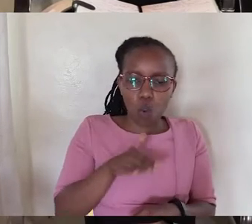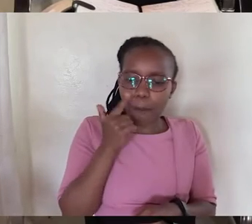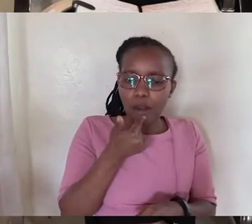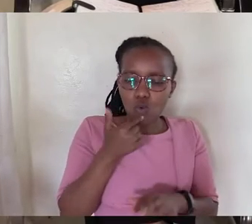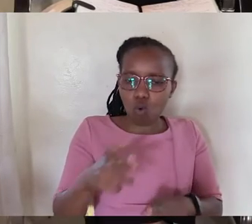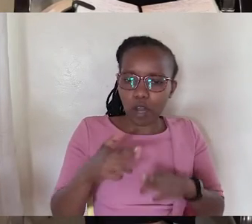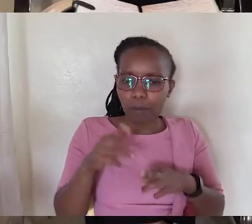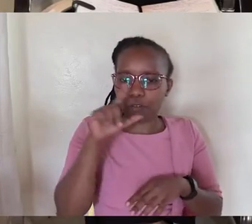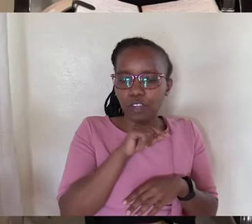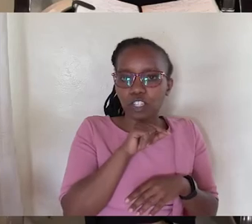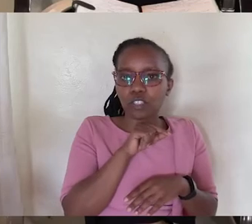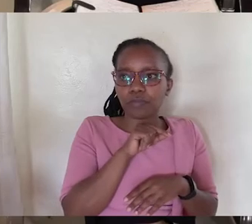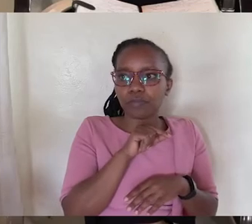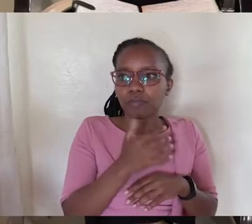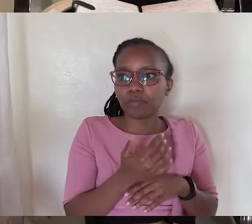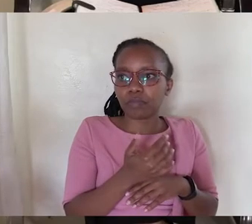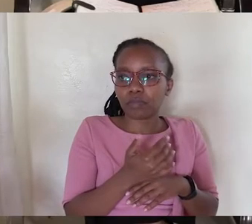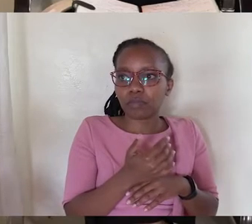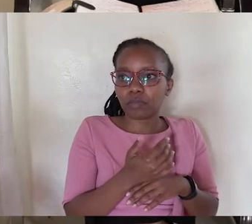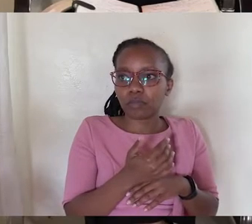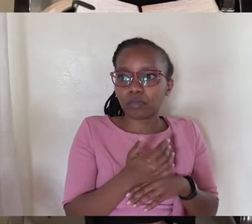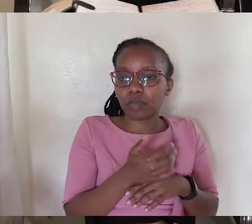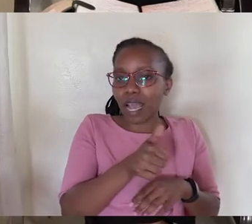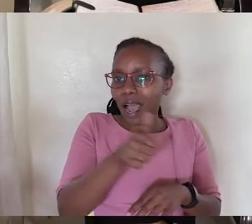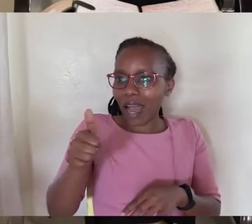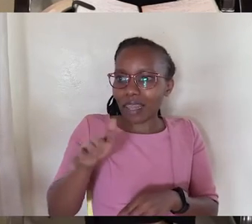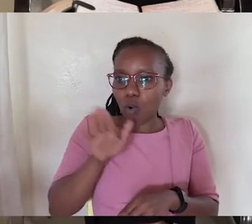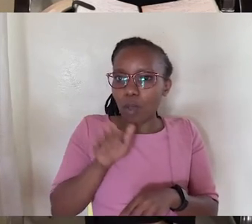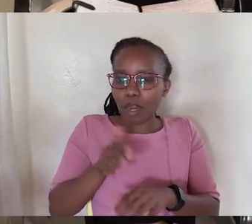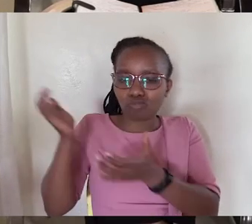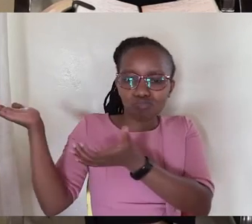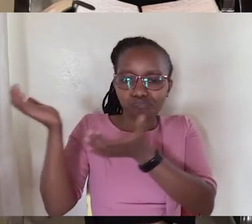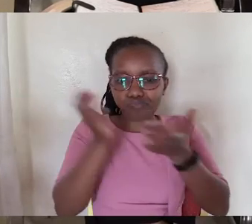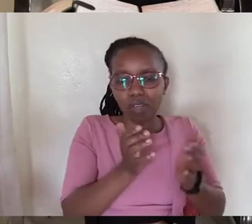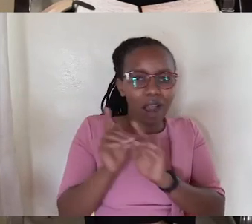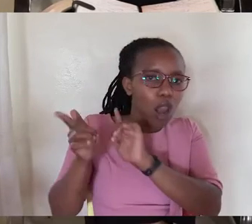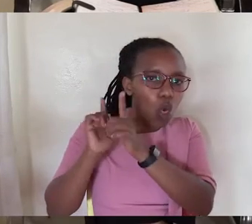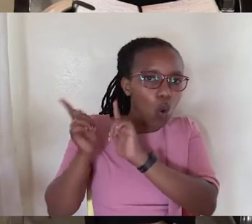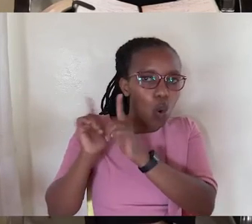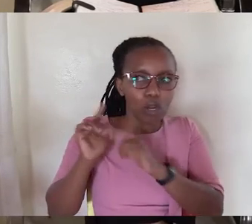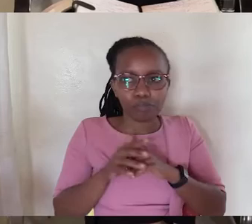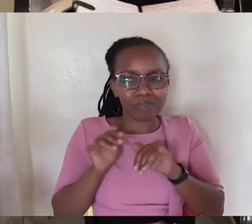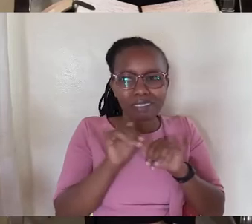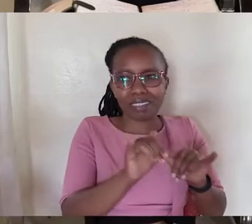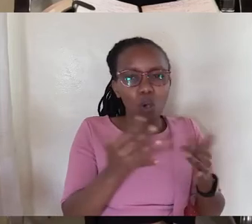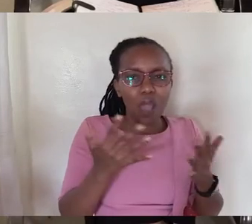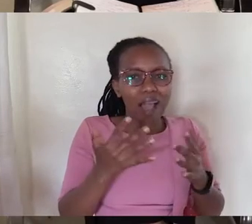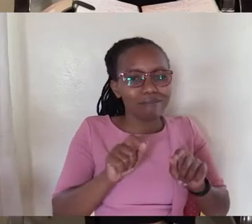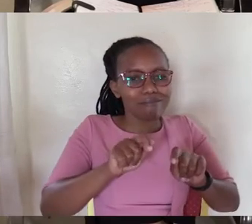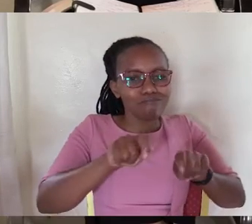women who had also were IDPs from other parts of the country, but they had been transported by a lorry, ended up somewhere in Limuru, dumped,